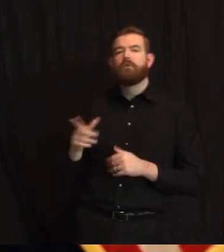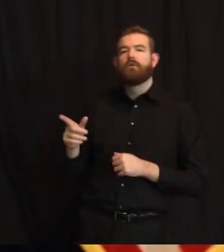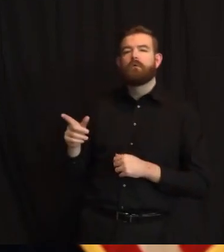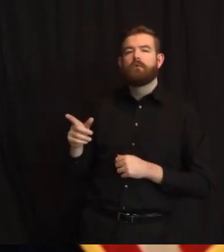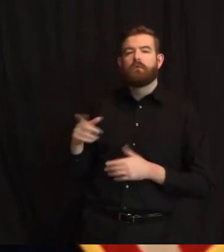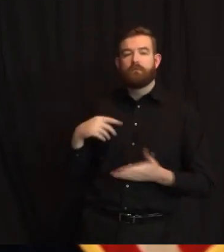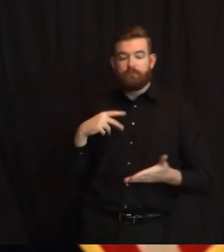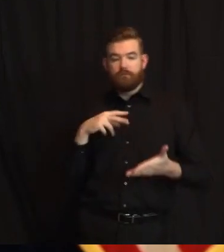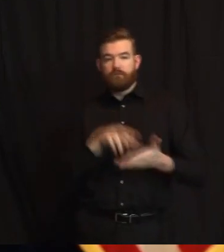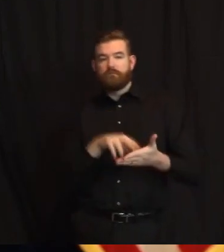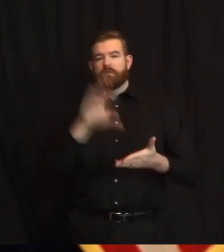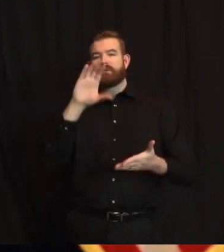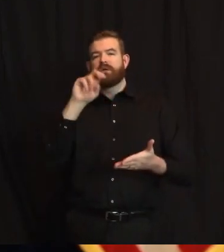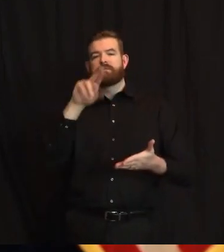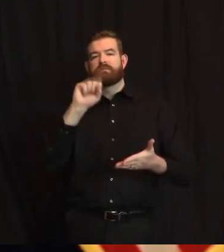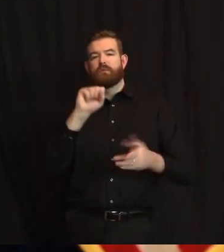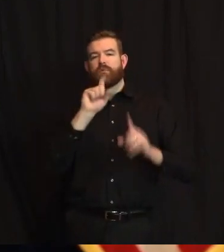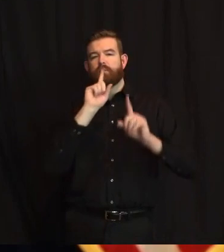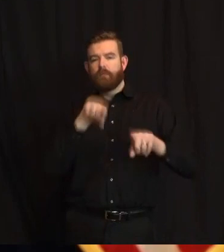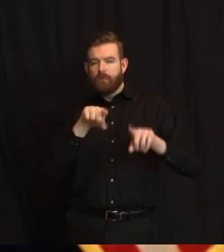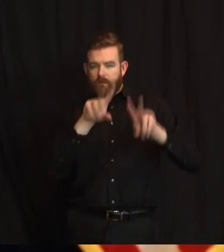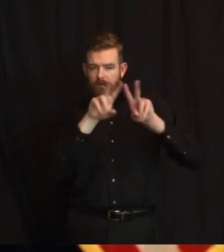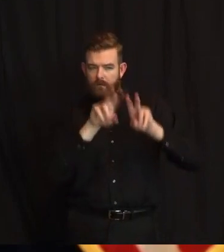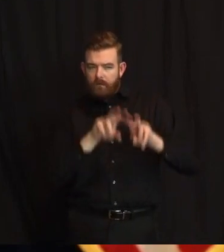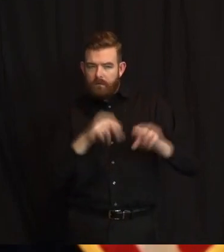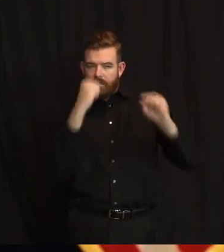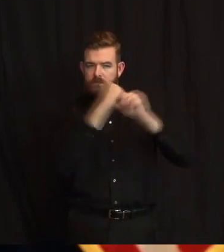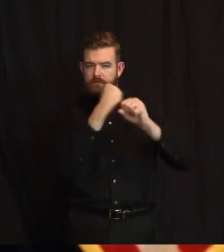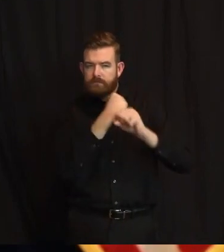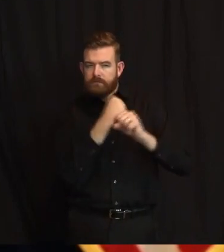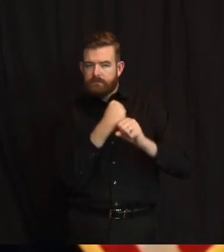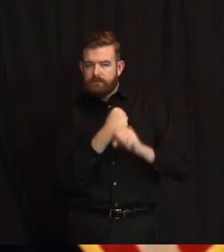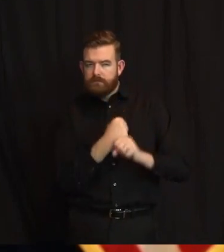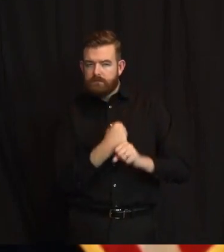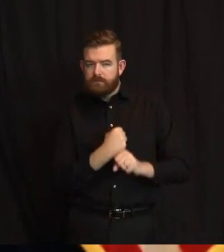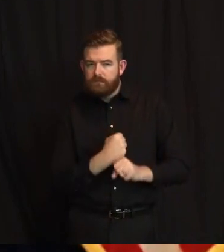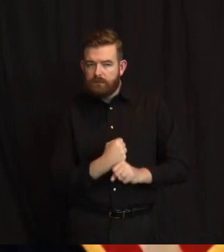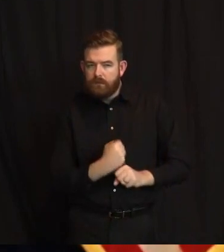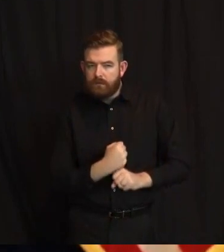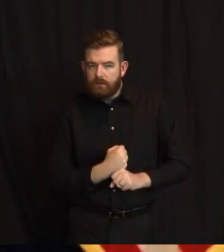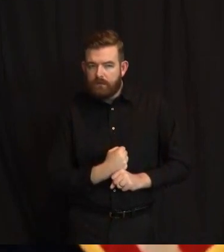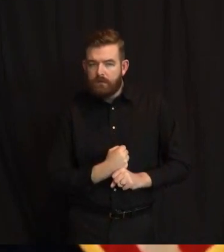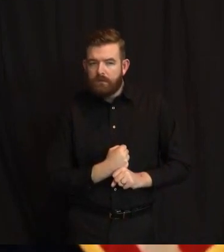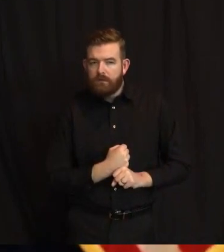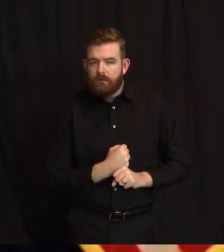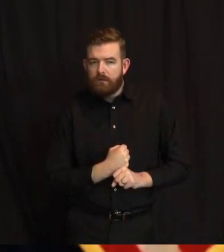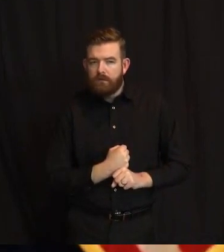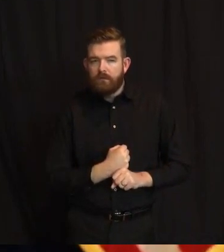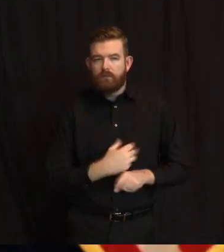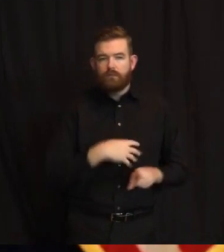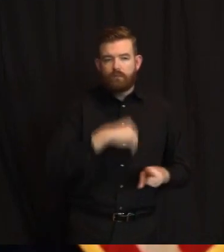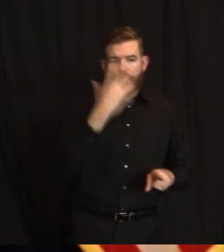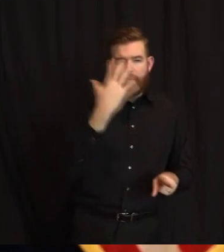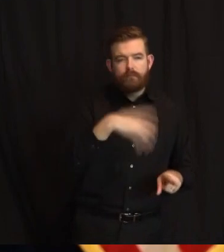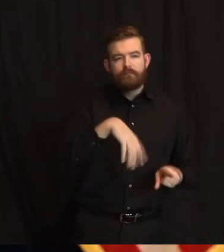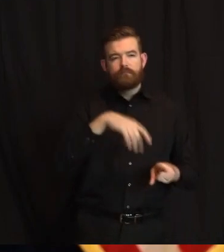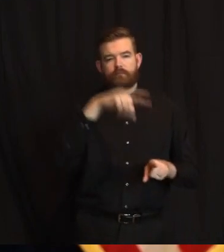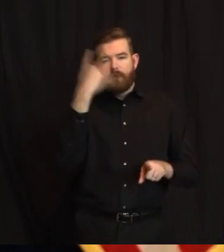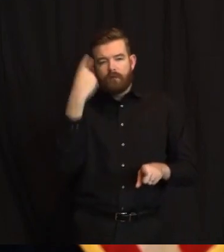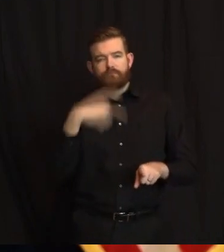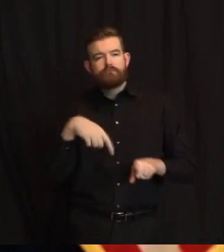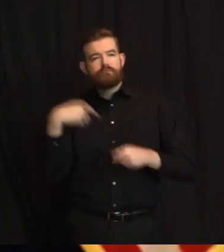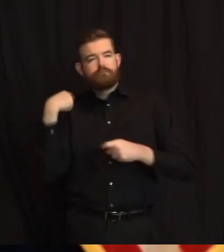as usual, and you have to do sort of a sideways cross-racial assessment as it relates to Latino.